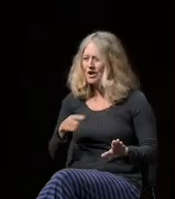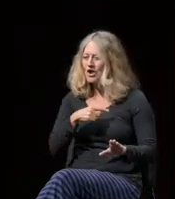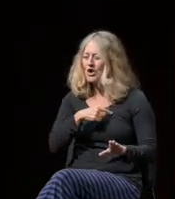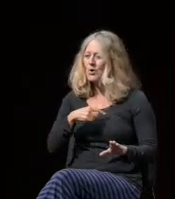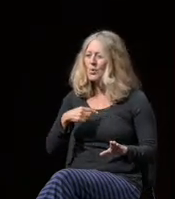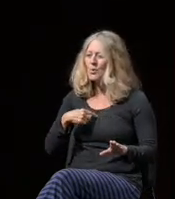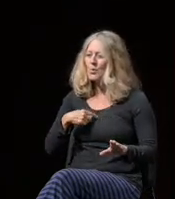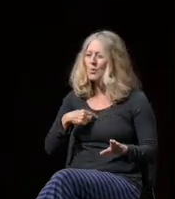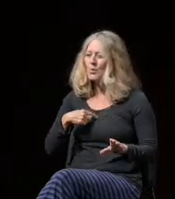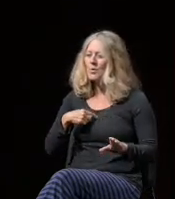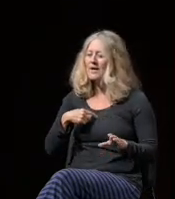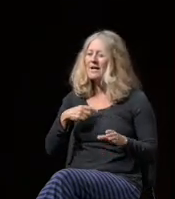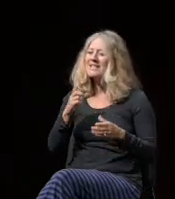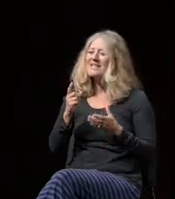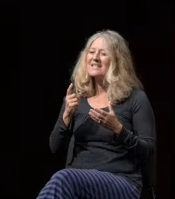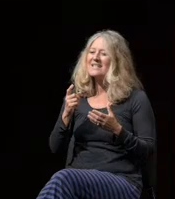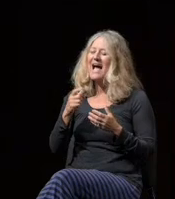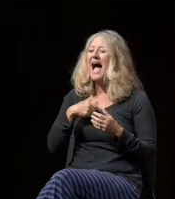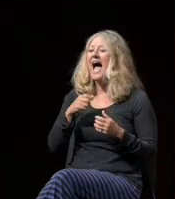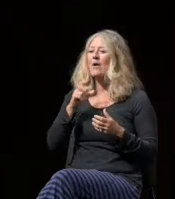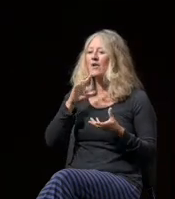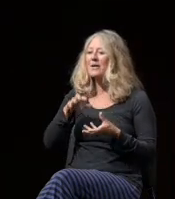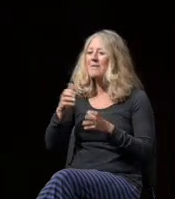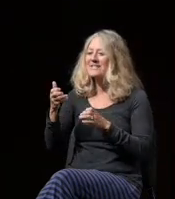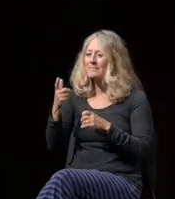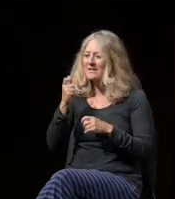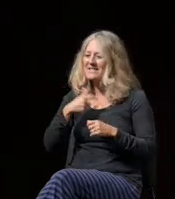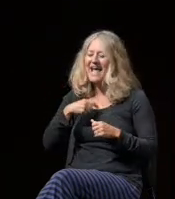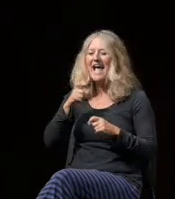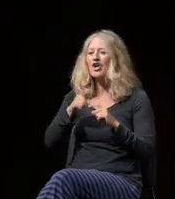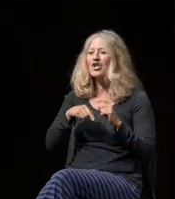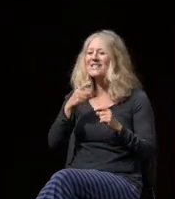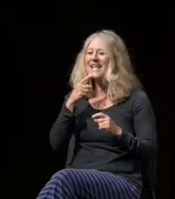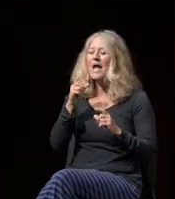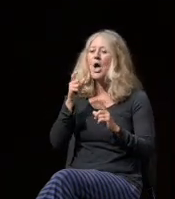As a matter of fact, somebody said I really messed it up for them because they couldn't say bullet points.